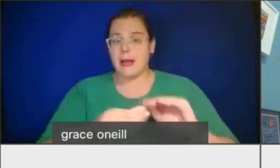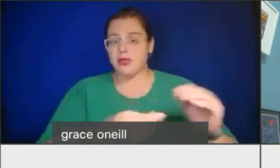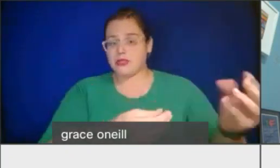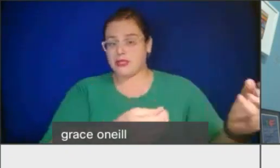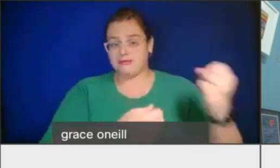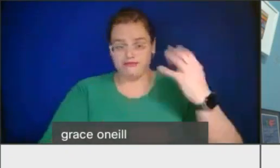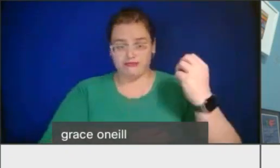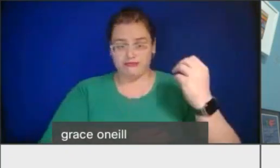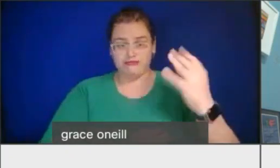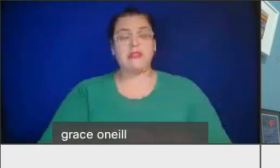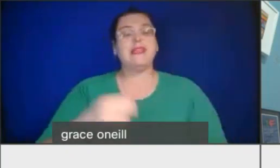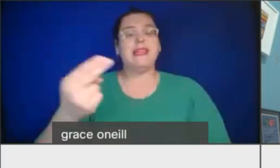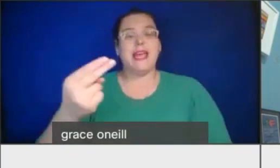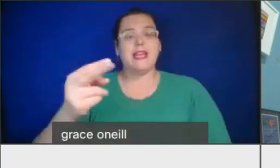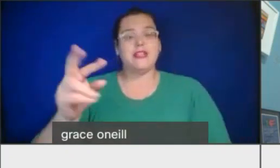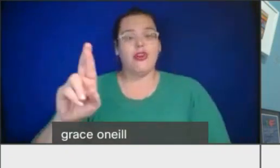HRLA